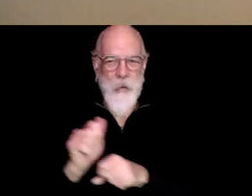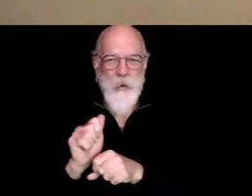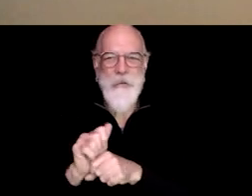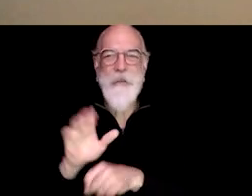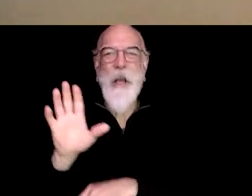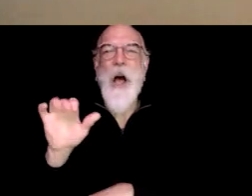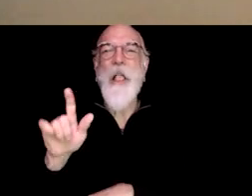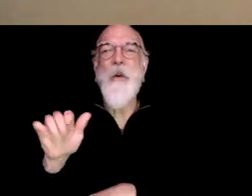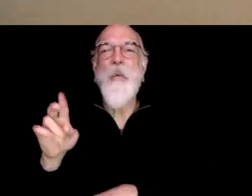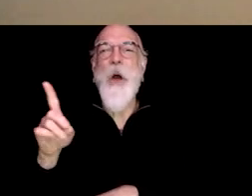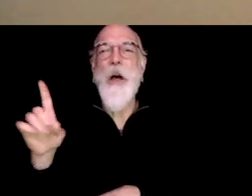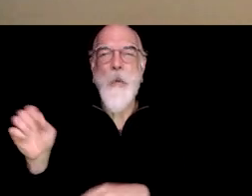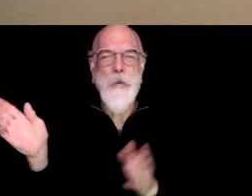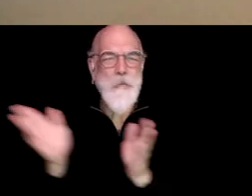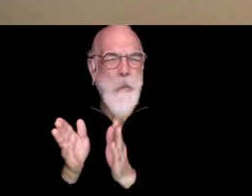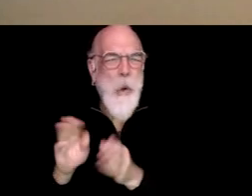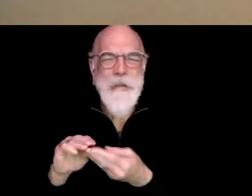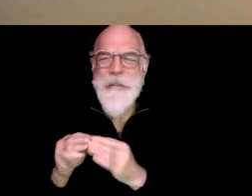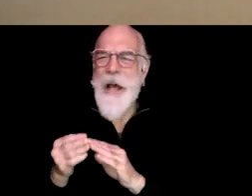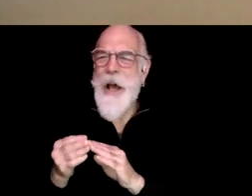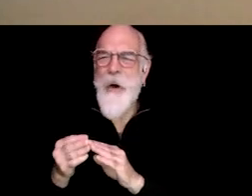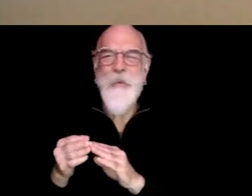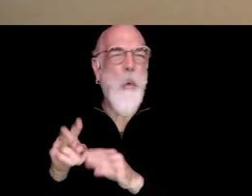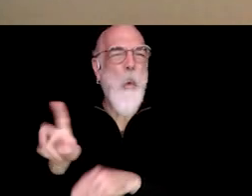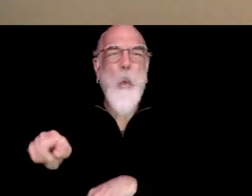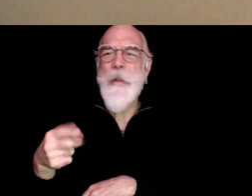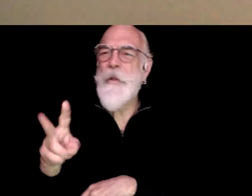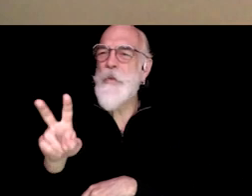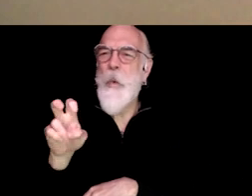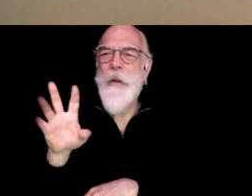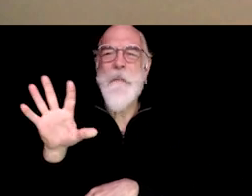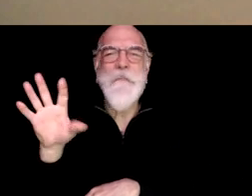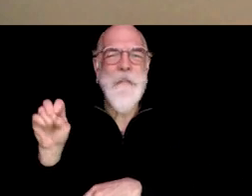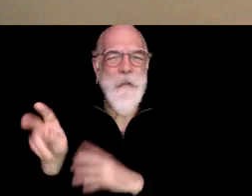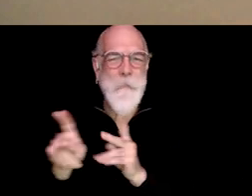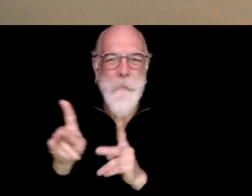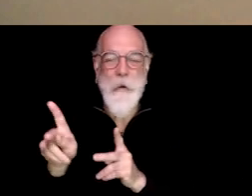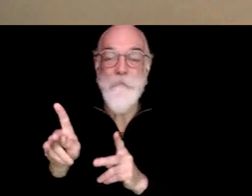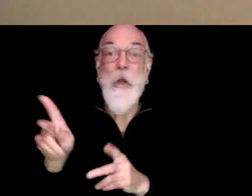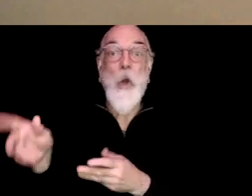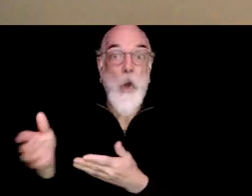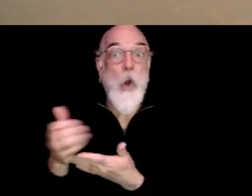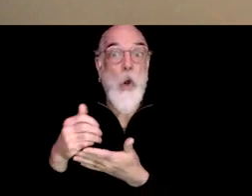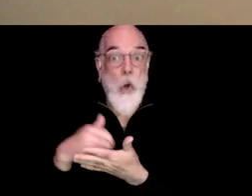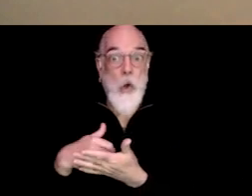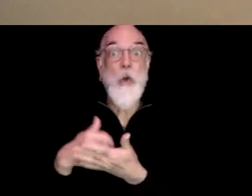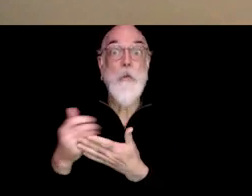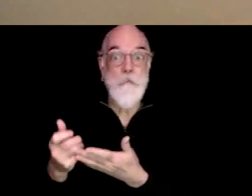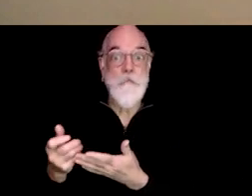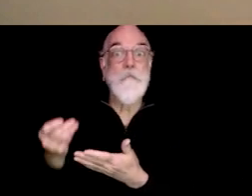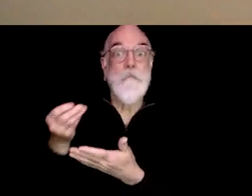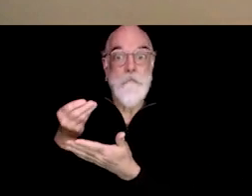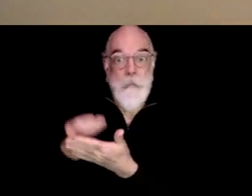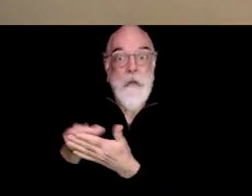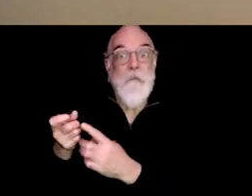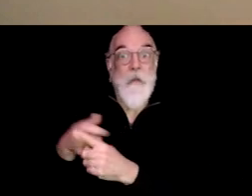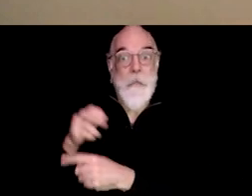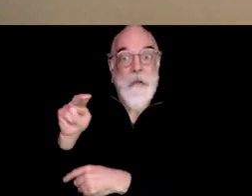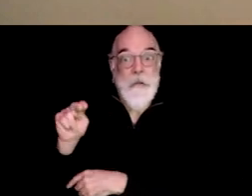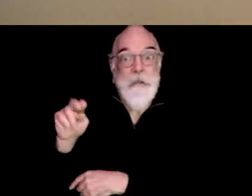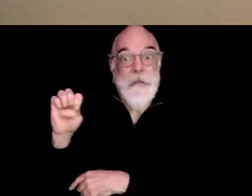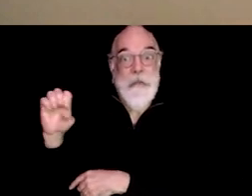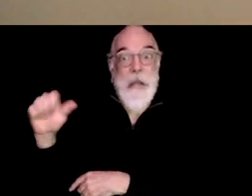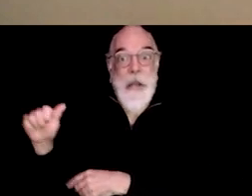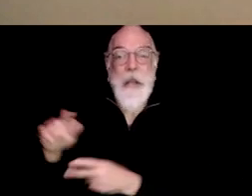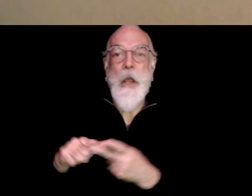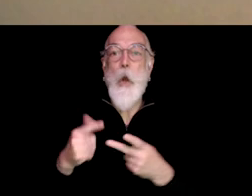of 252 human souls. Her literary works have earned her fellowships from the National Endowment for the Arts, the Guggenheim Foundation, and the